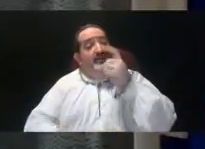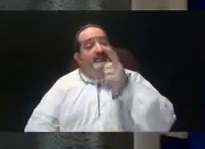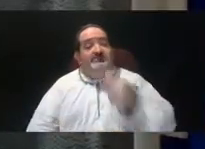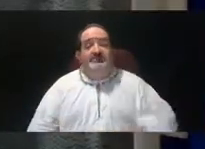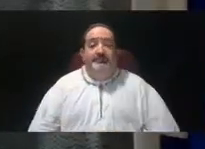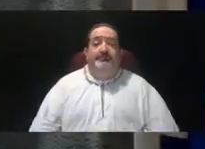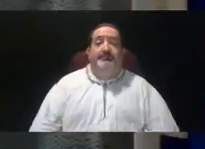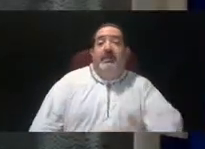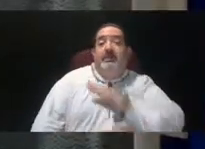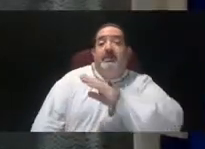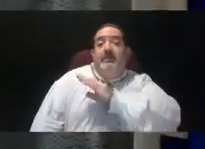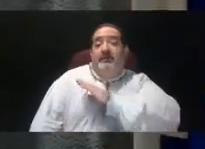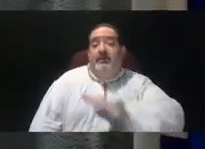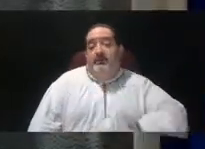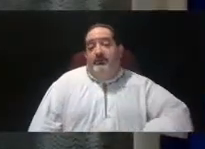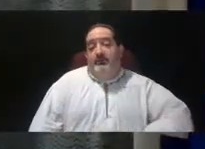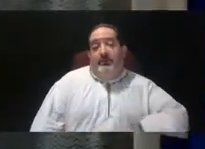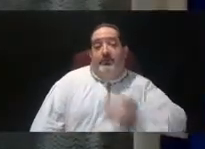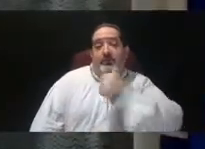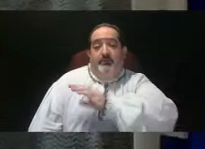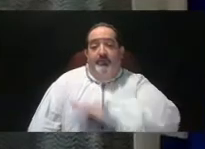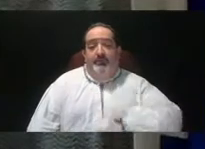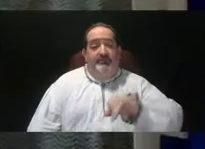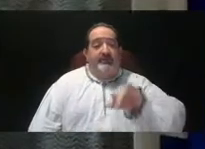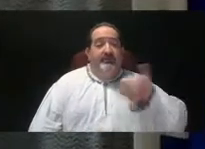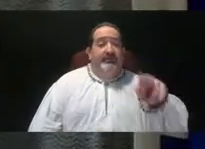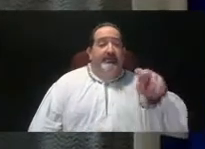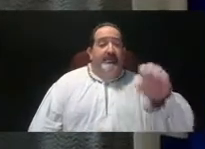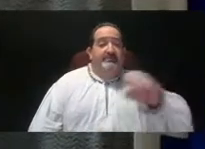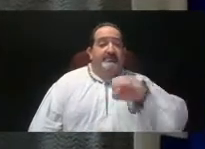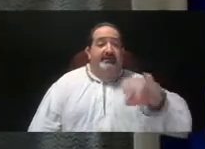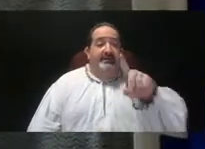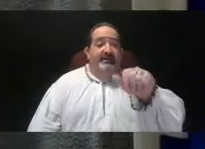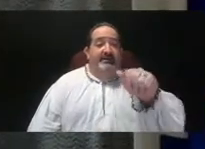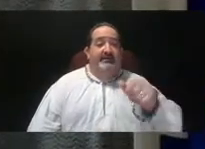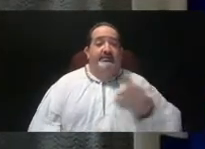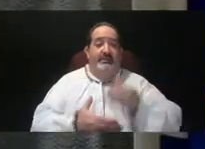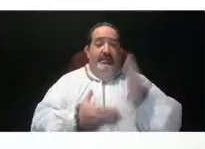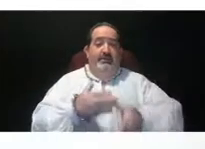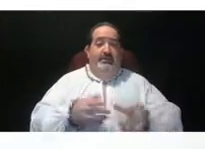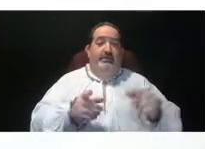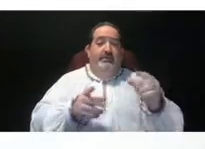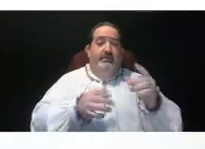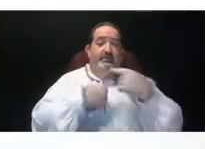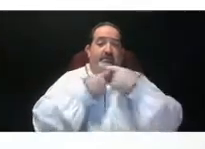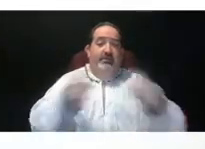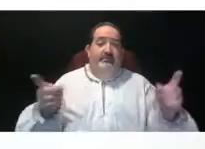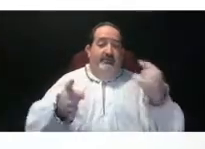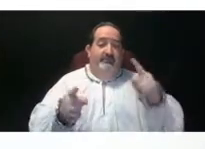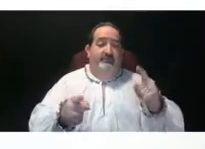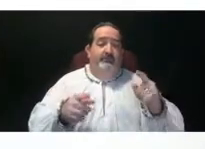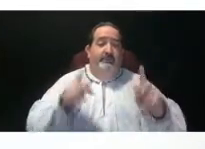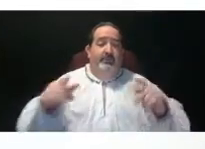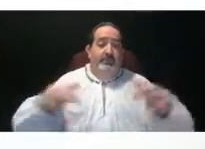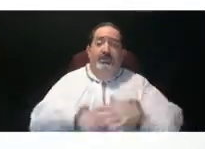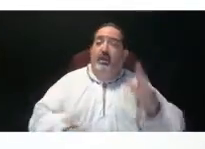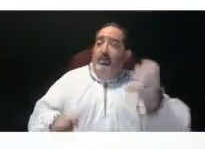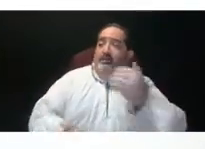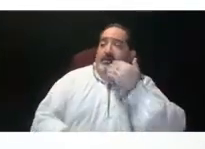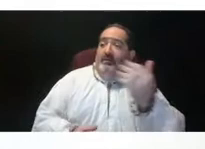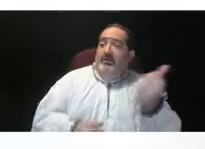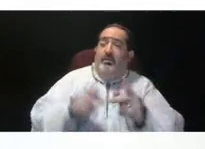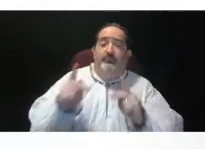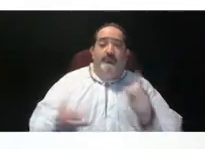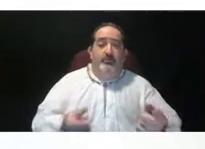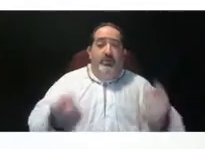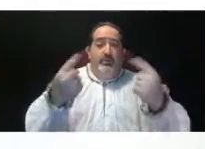Your Excellencies, Jens and Ida, have you any parting words for the assembled populace? I'd like to thank everybody for